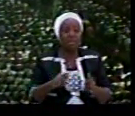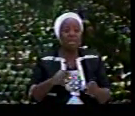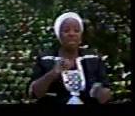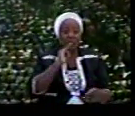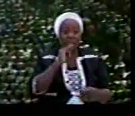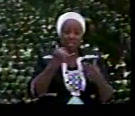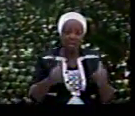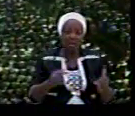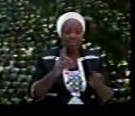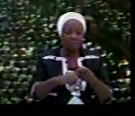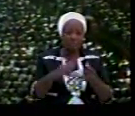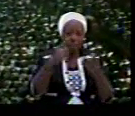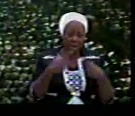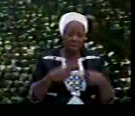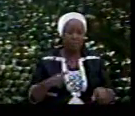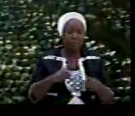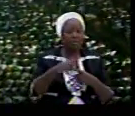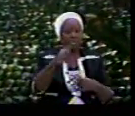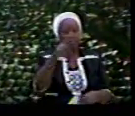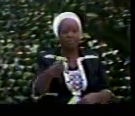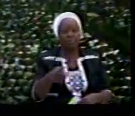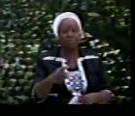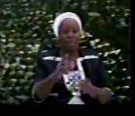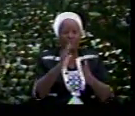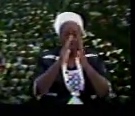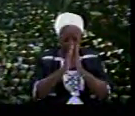happen unto you. Amen.